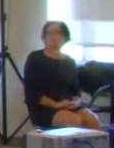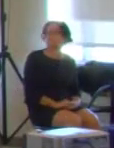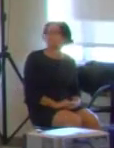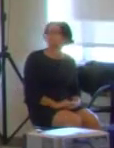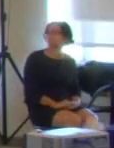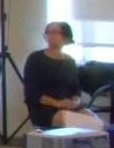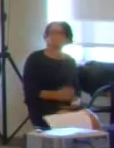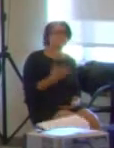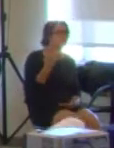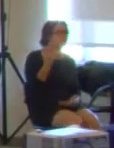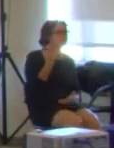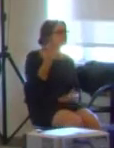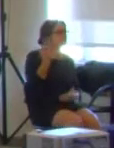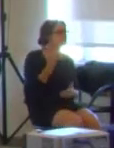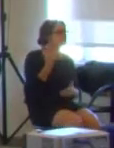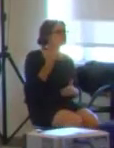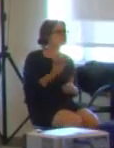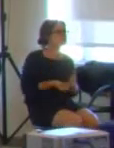missing.